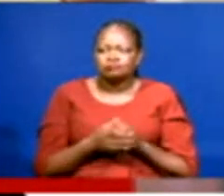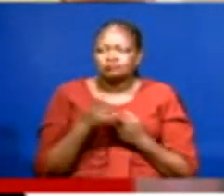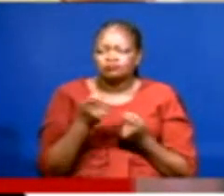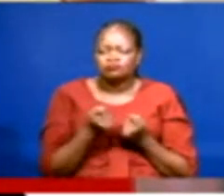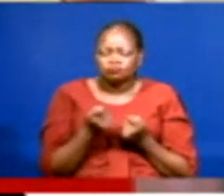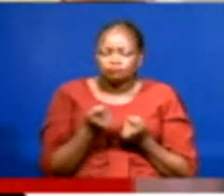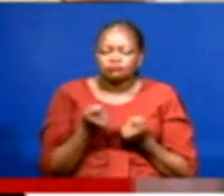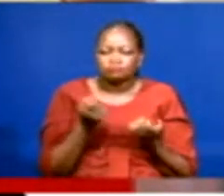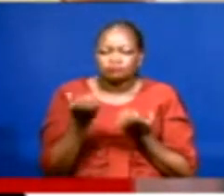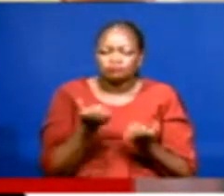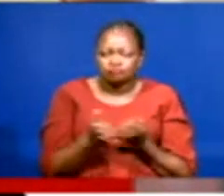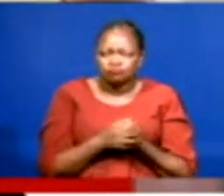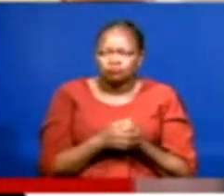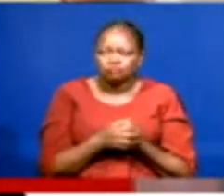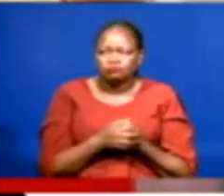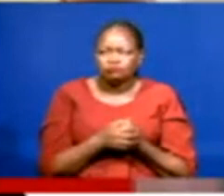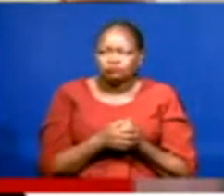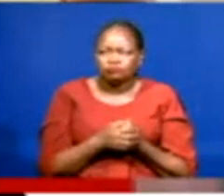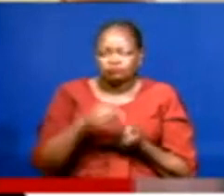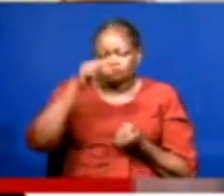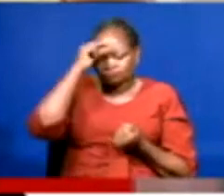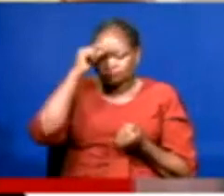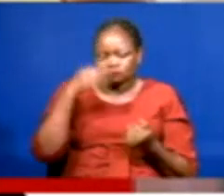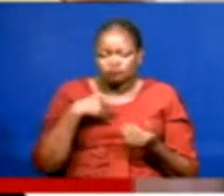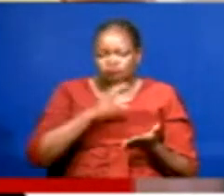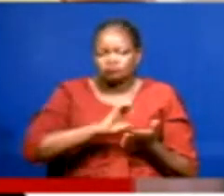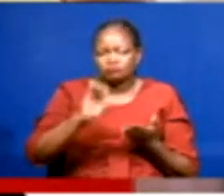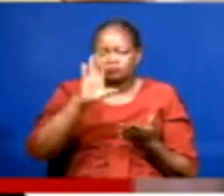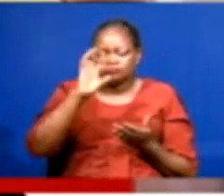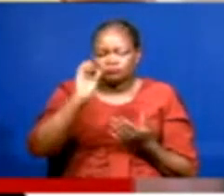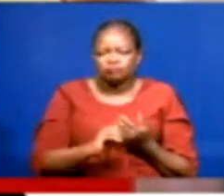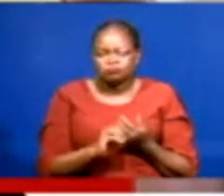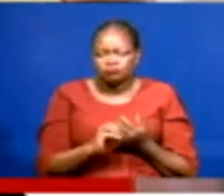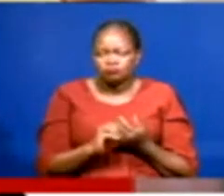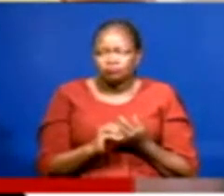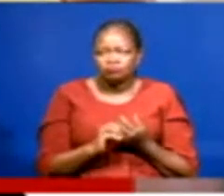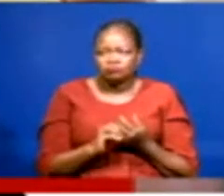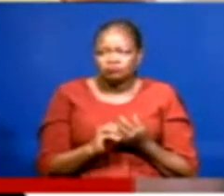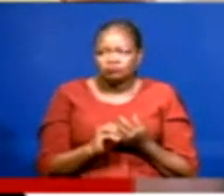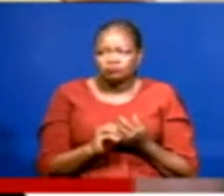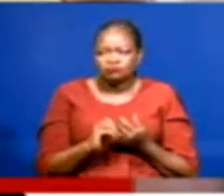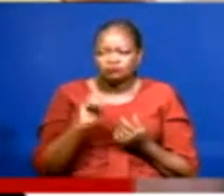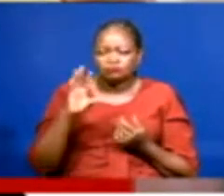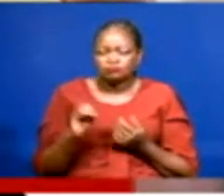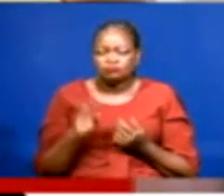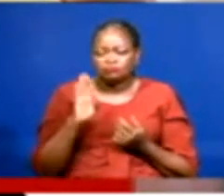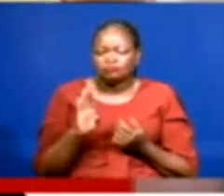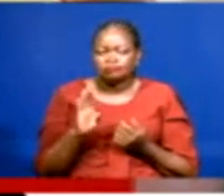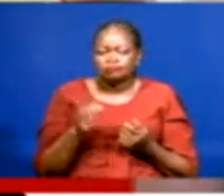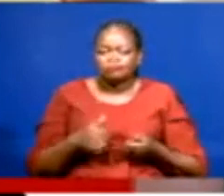micro and small enterprises, the government has allocated 50% of the 50 billion Hustler